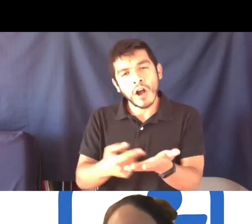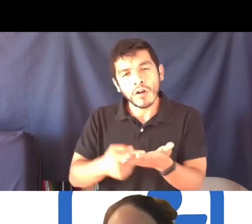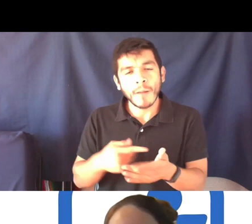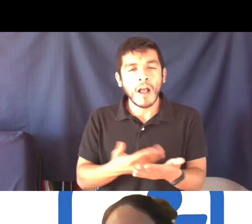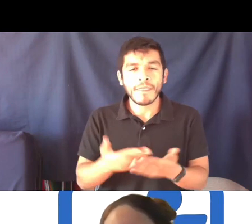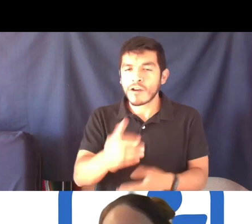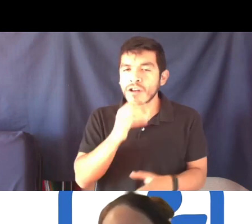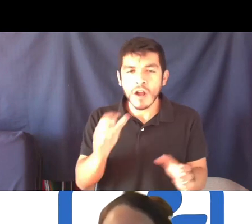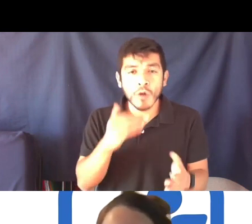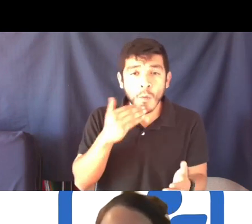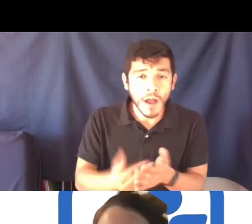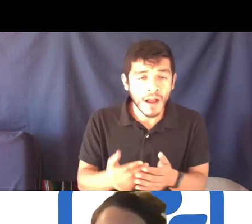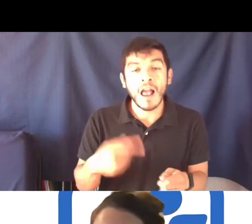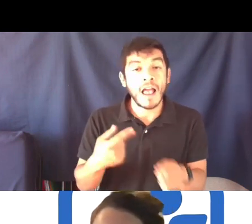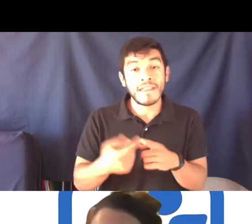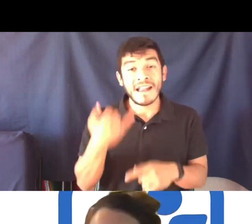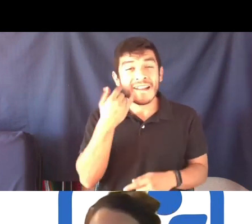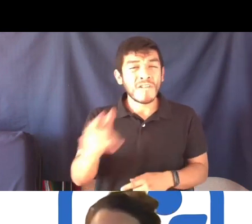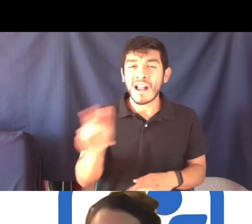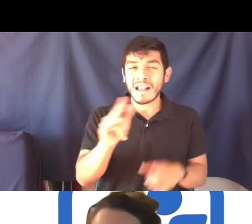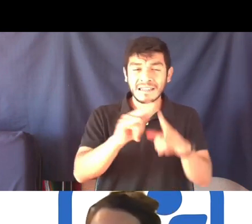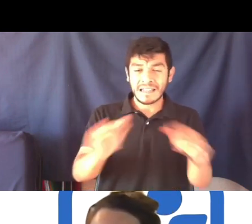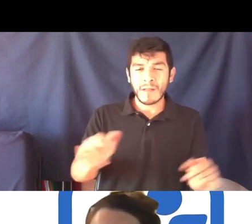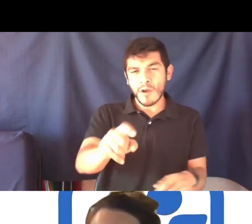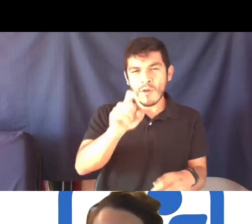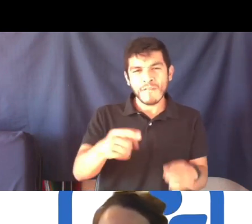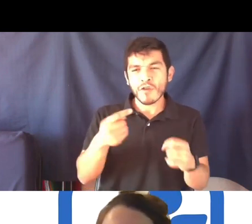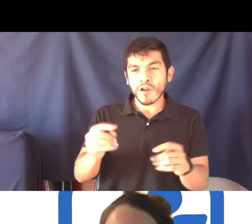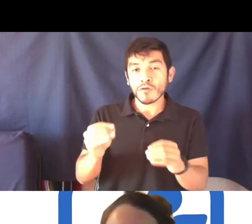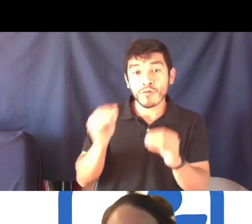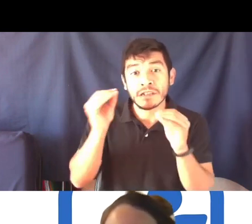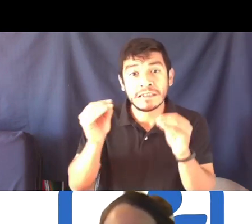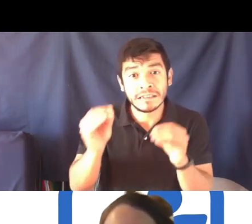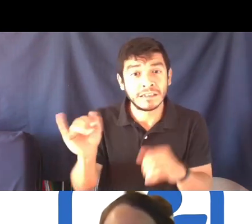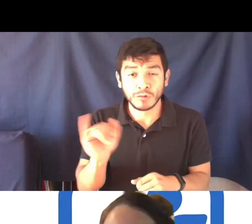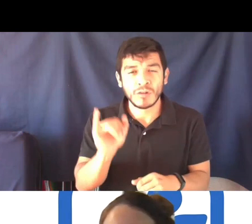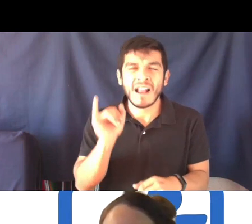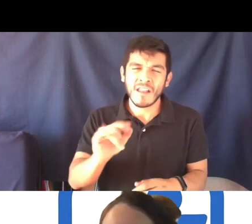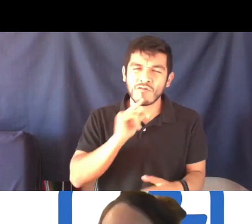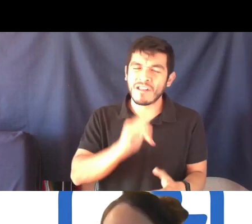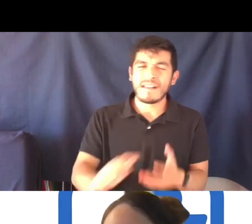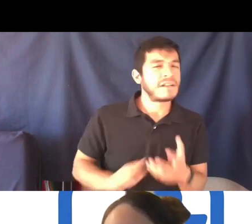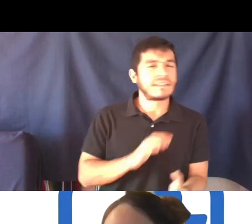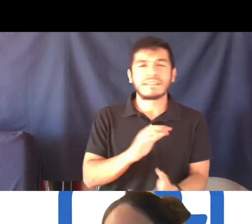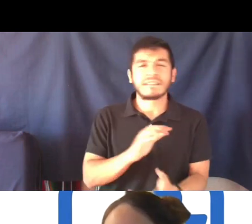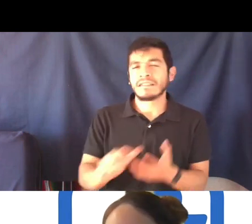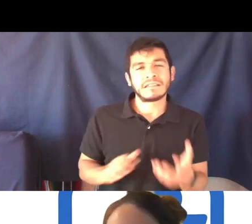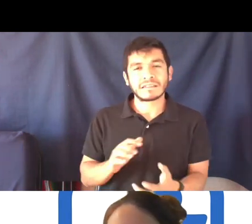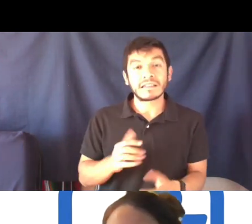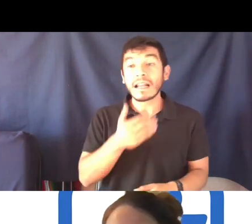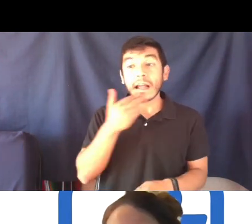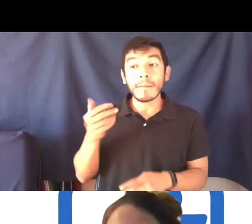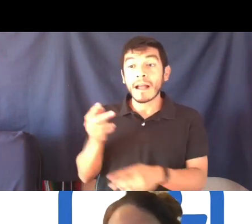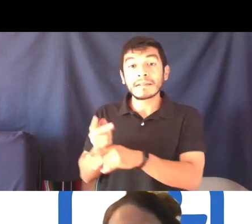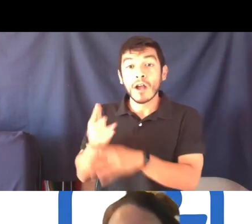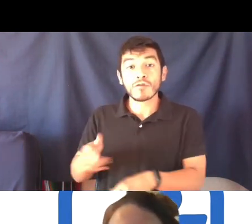if you're also then trying to be this support person, that can become really mixed. Now, the best managers that we've probably all